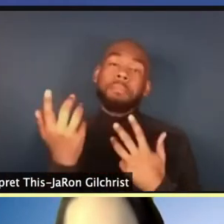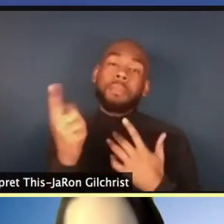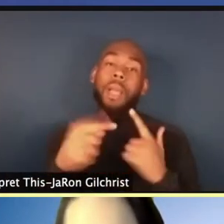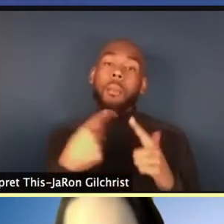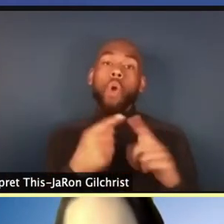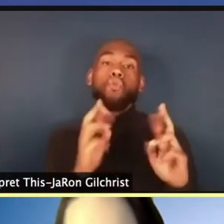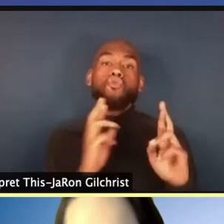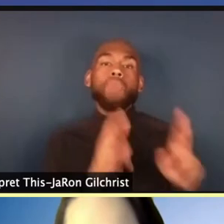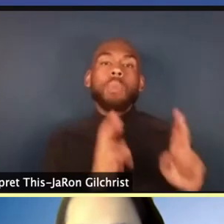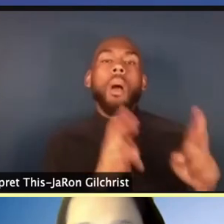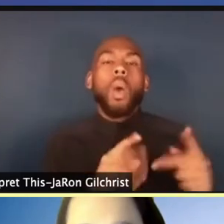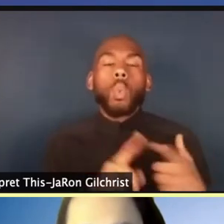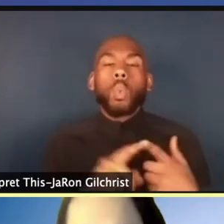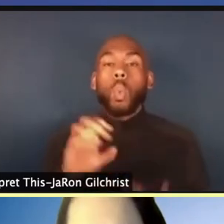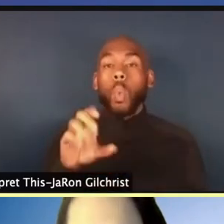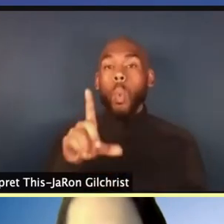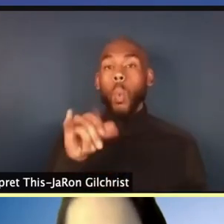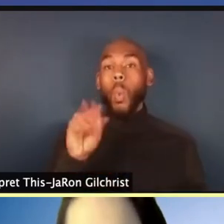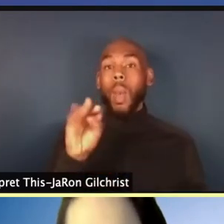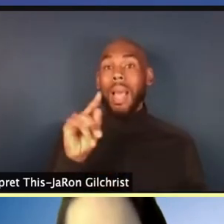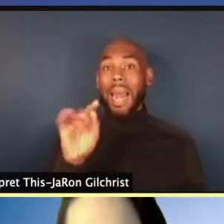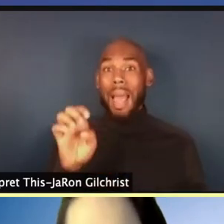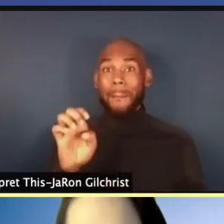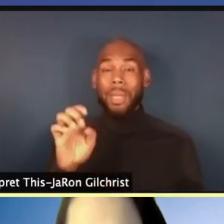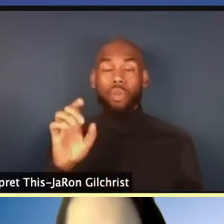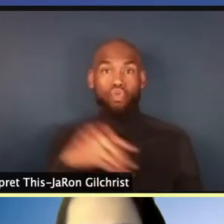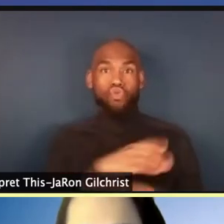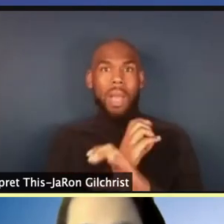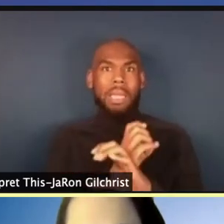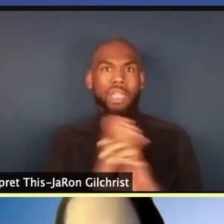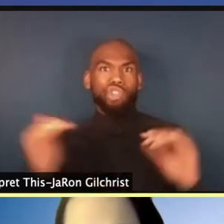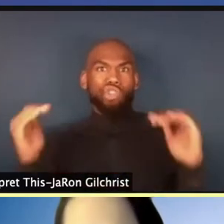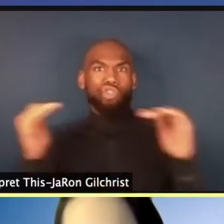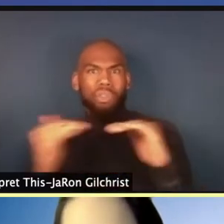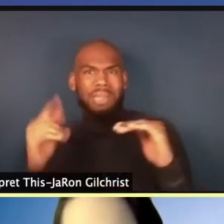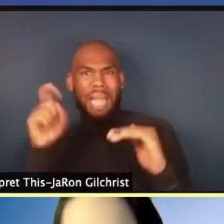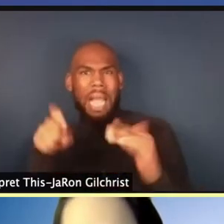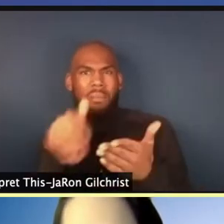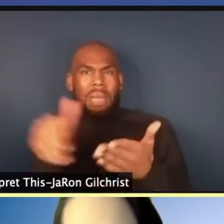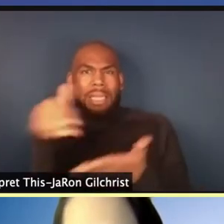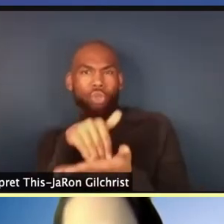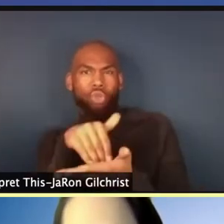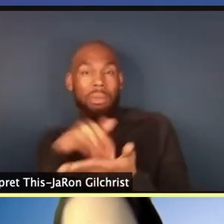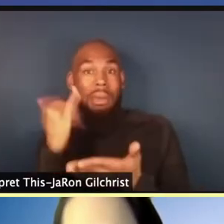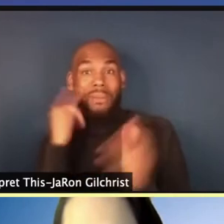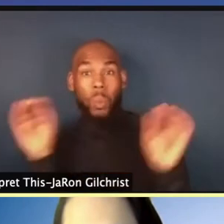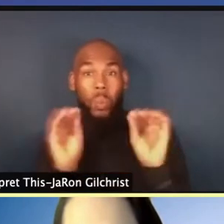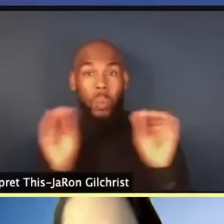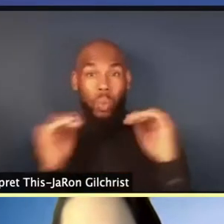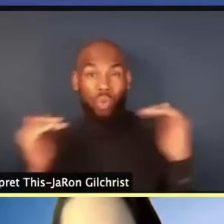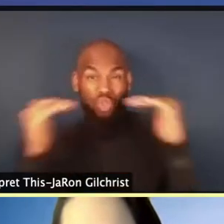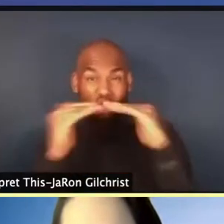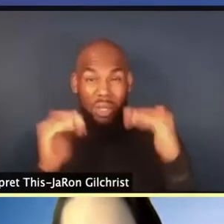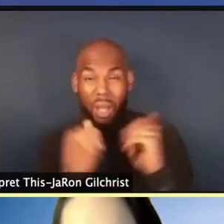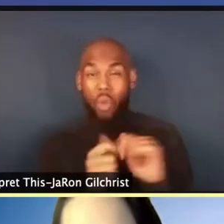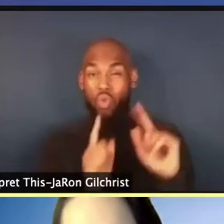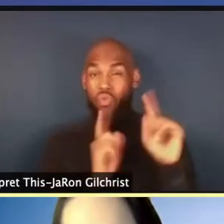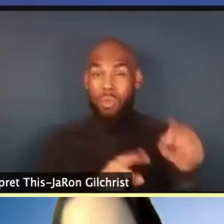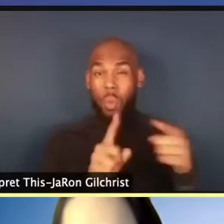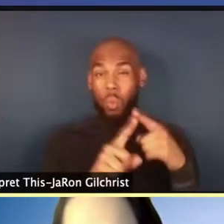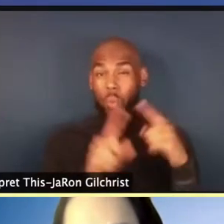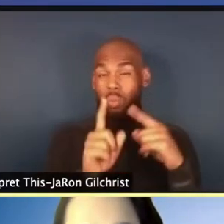climate crisis, justice has to be at the center. If justice is not at the center of how we respond to the climate